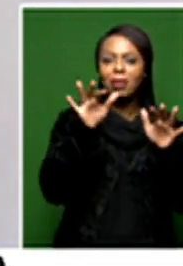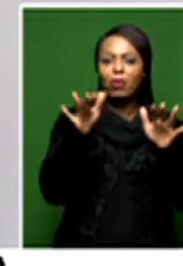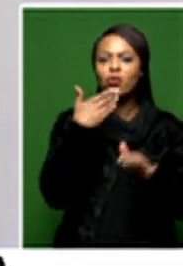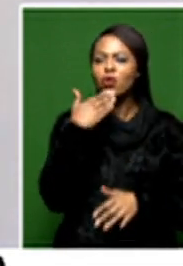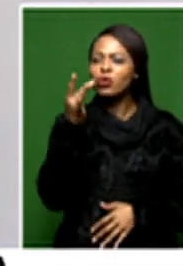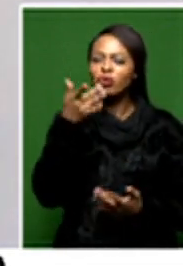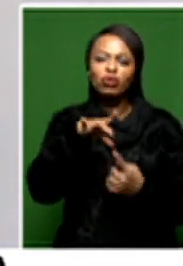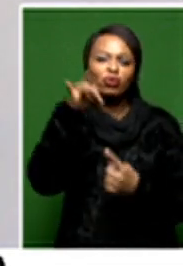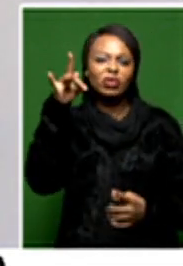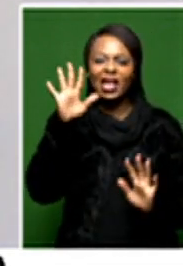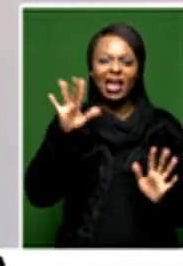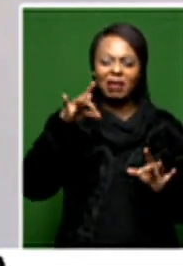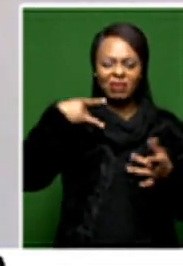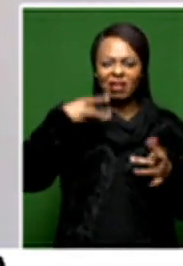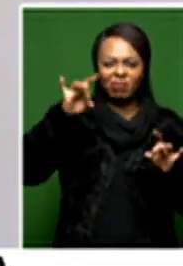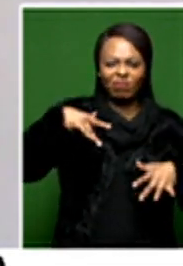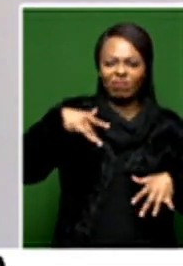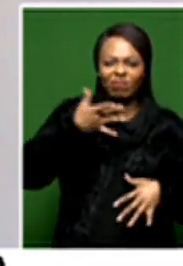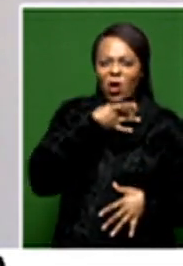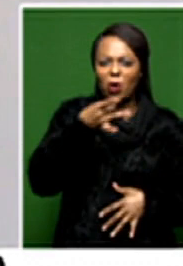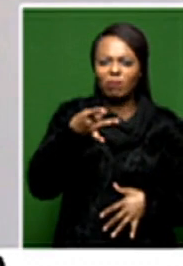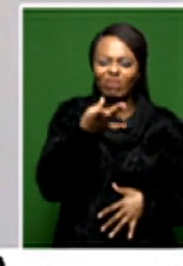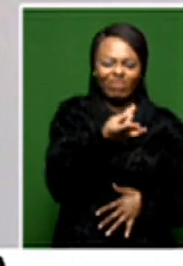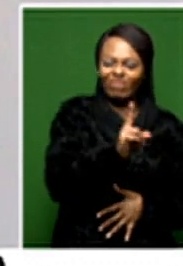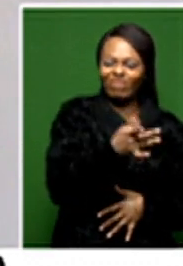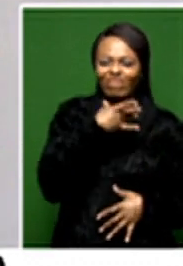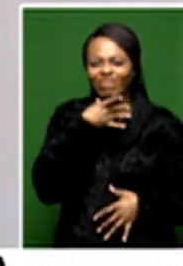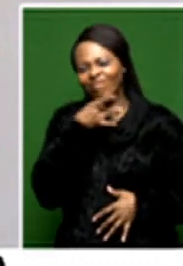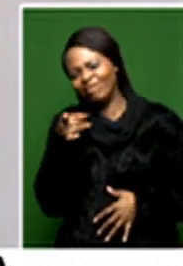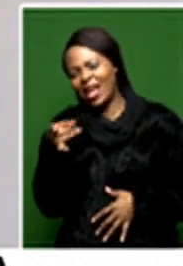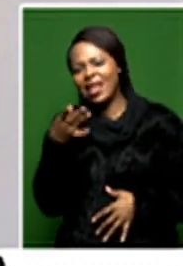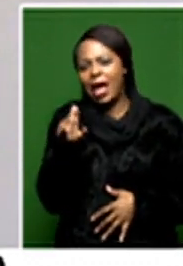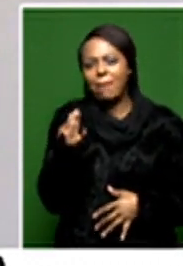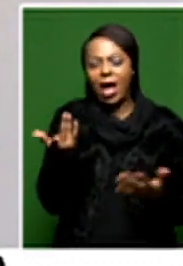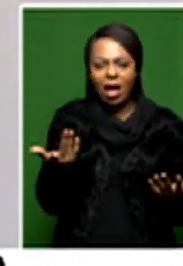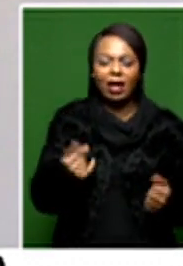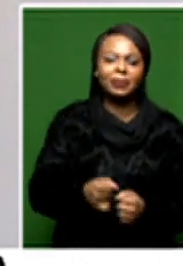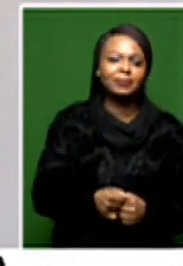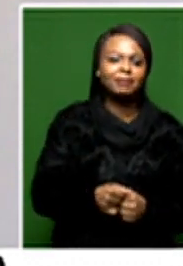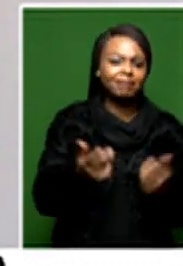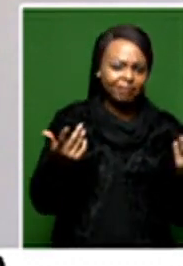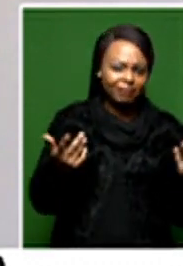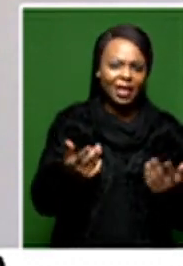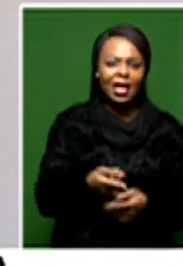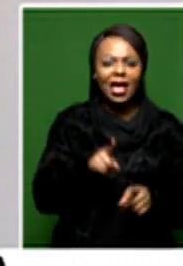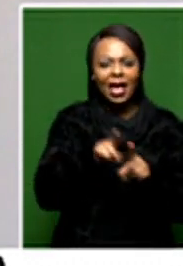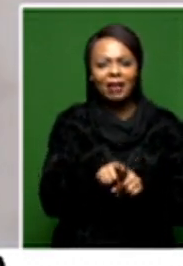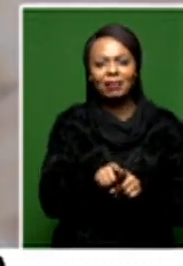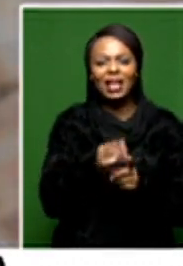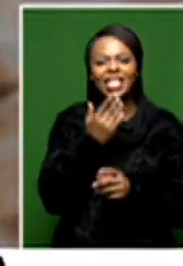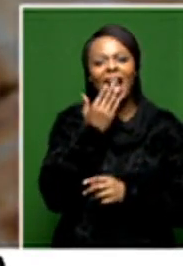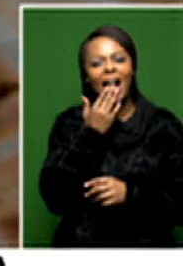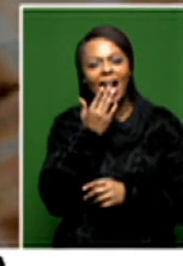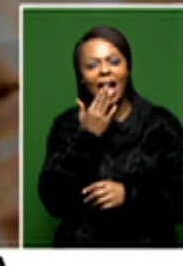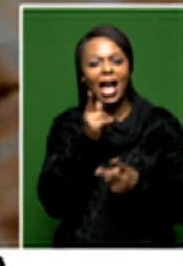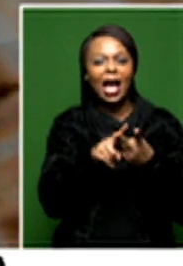eat meat at the fire. So then I just started looking at your typical things. Of course, there's a chakalaka and a